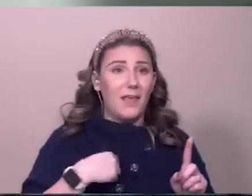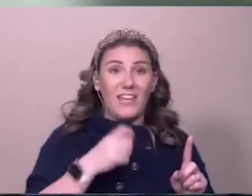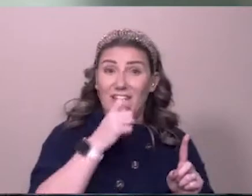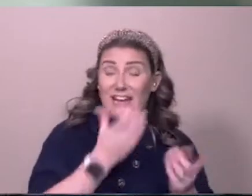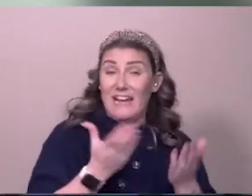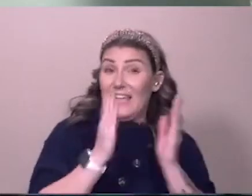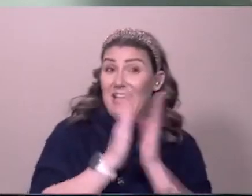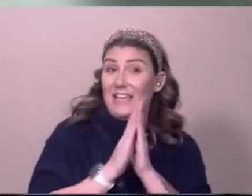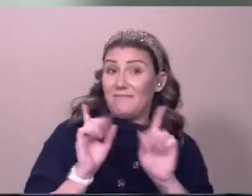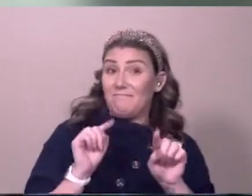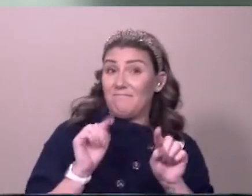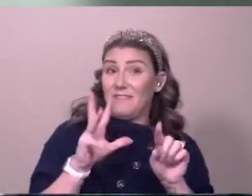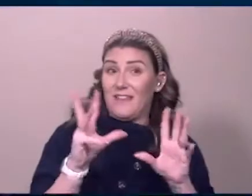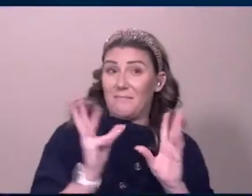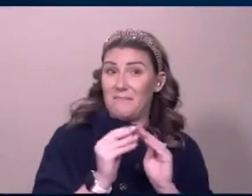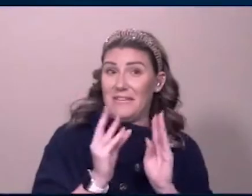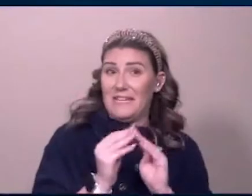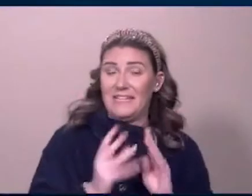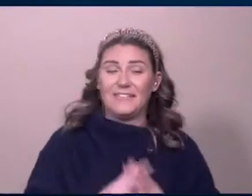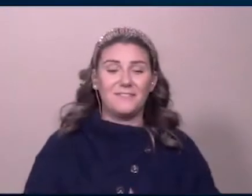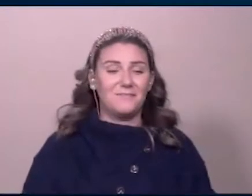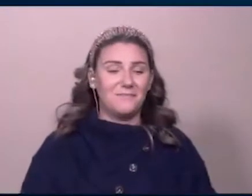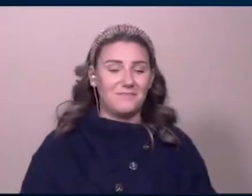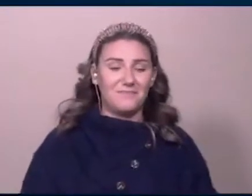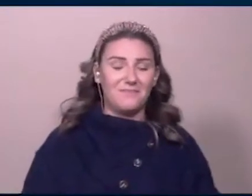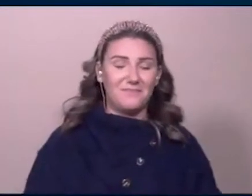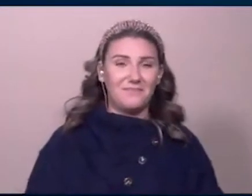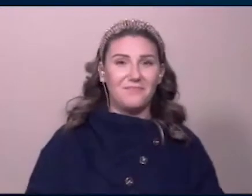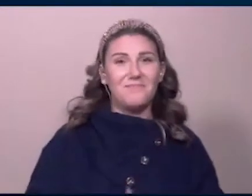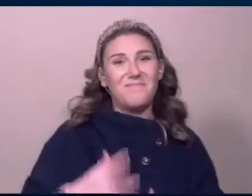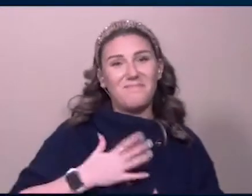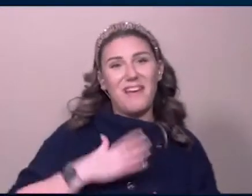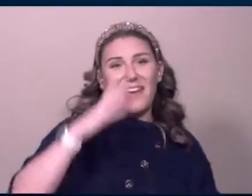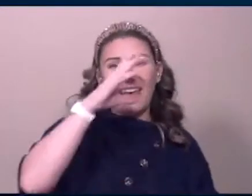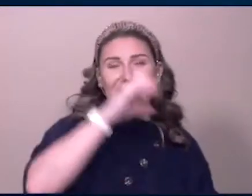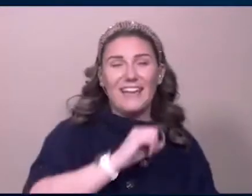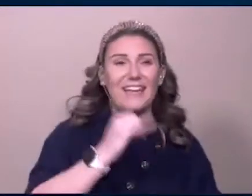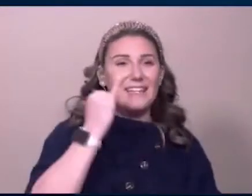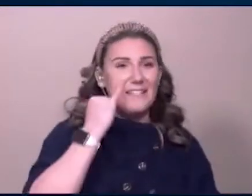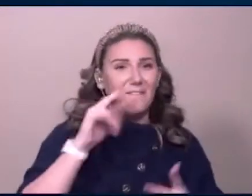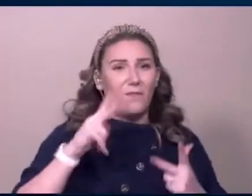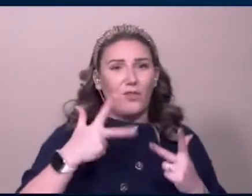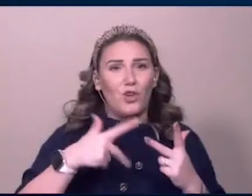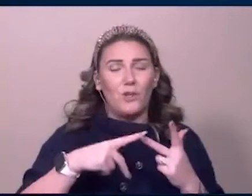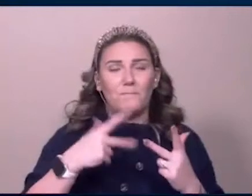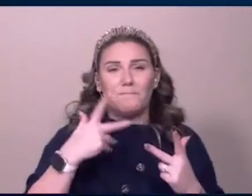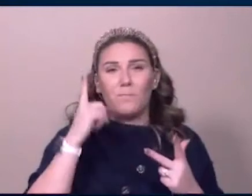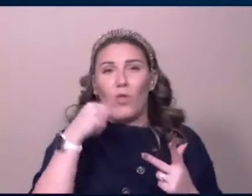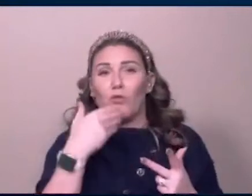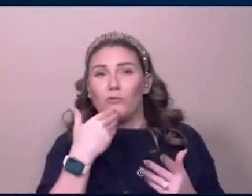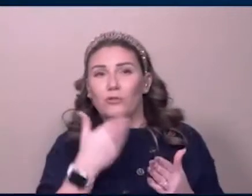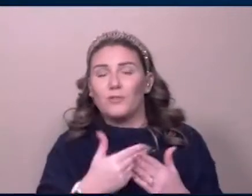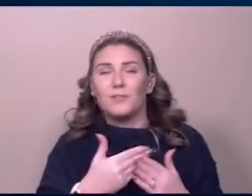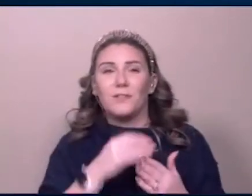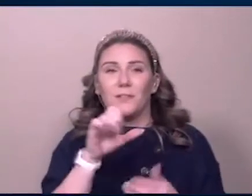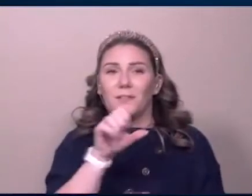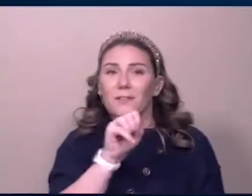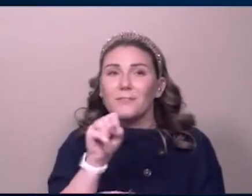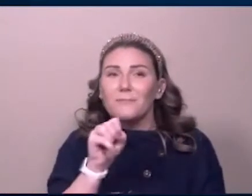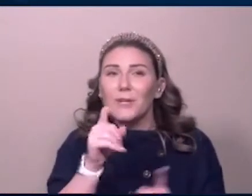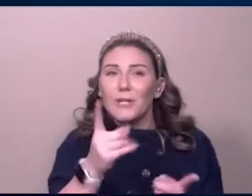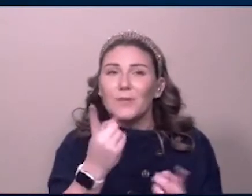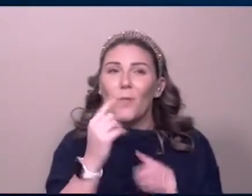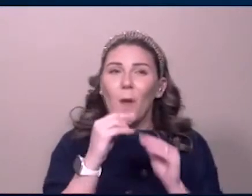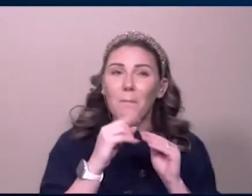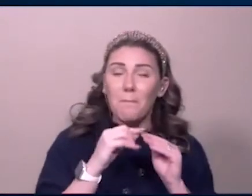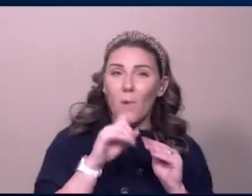attend that meeting. I know. Well, that's my guess is they're thinking the third dose data is going to look good. Okay, Jess, you wanted to sneak in another question. This